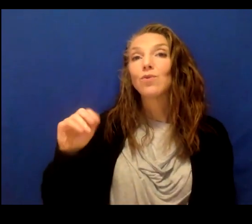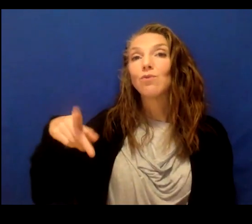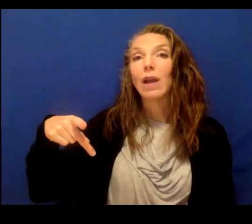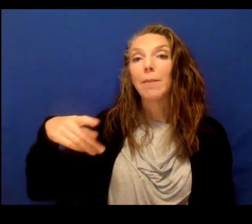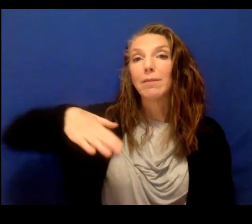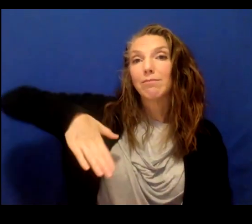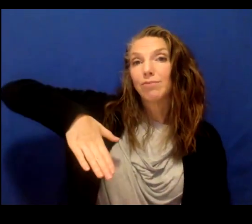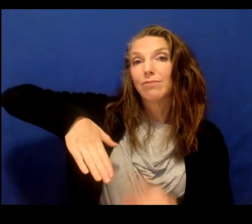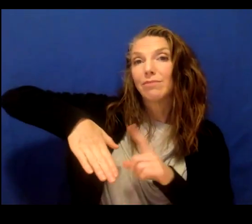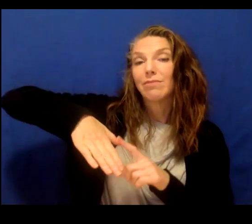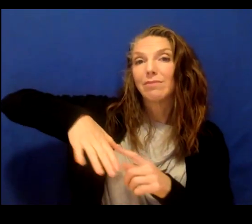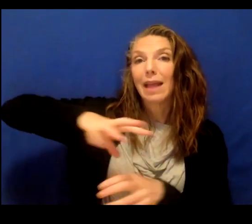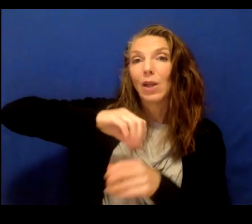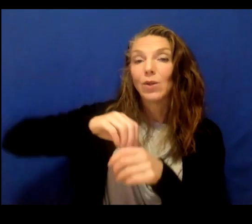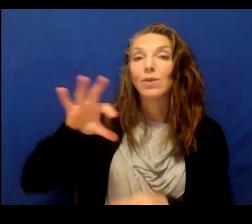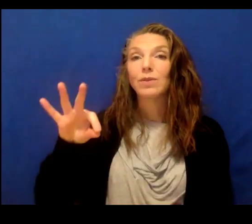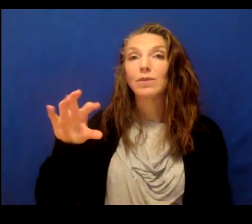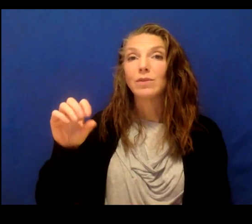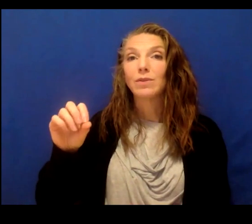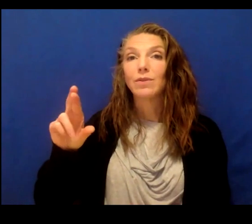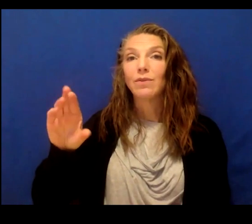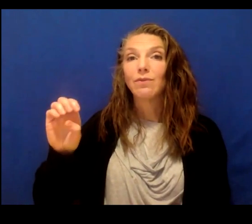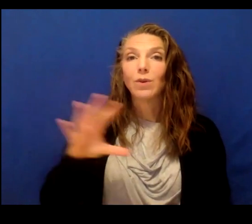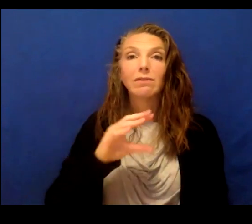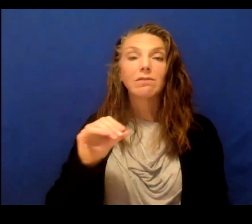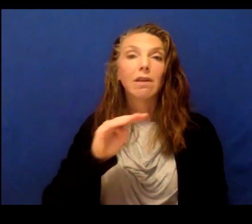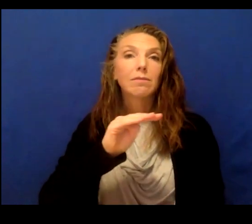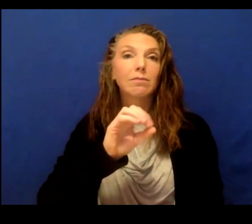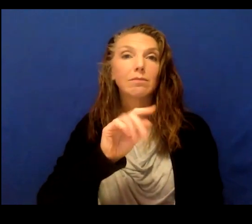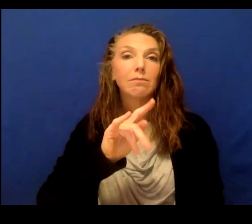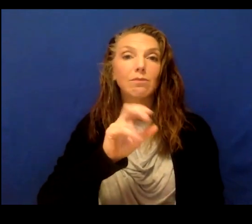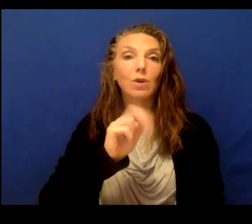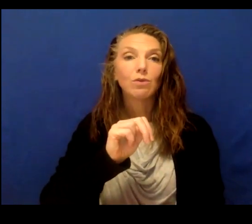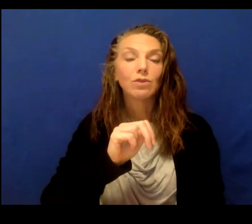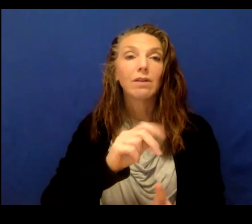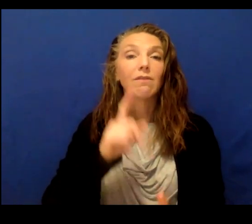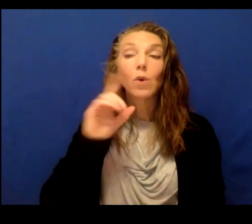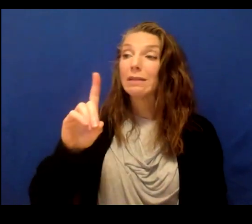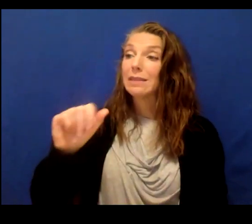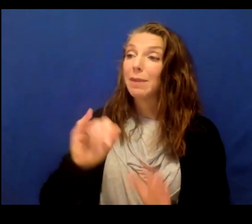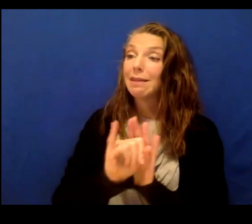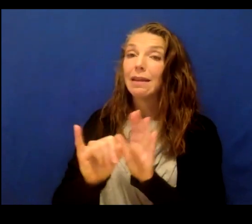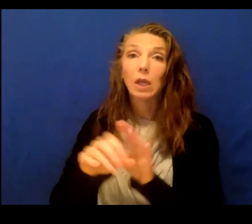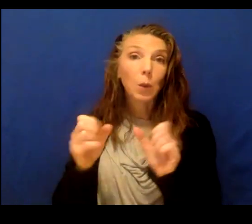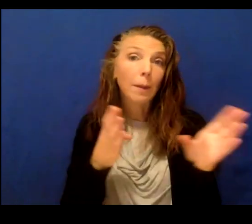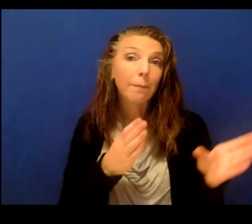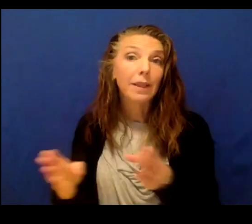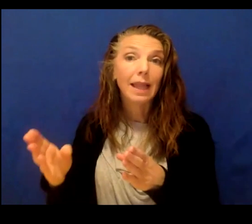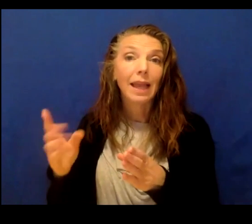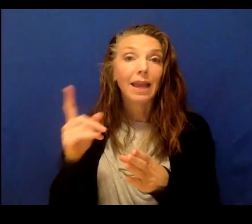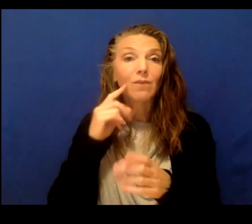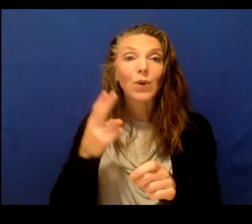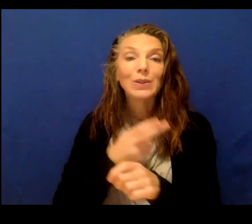and motion. So some ideas that I came up with in terms of representing disability identities, you could plan for, including Fisher